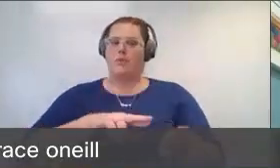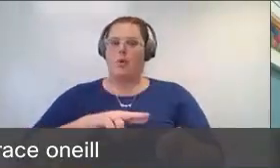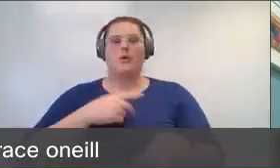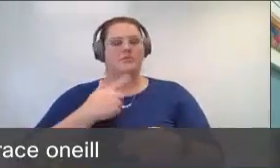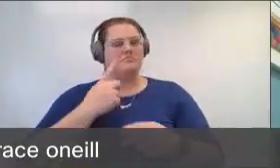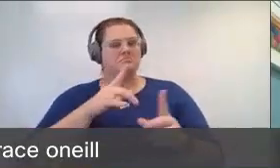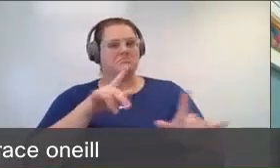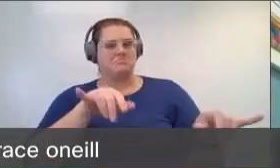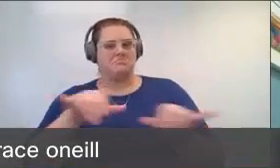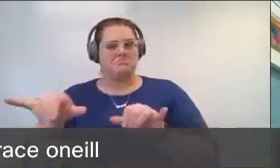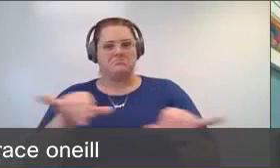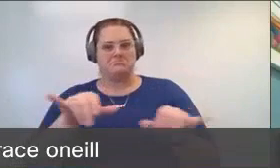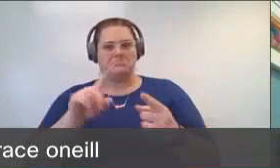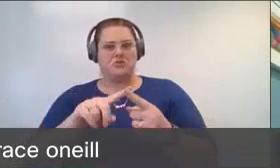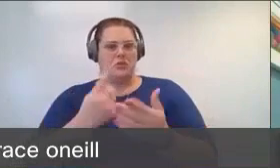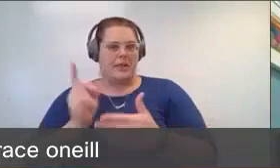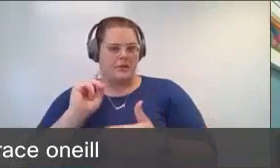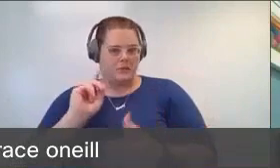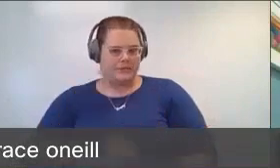week.